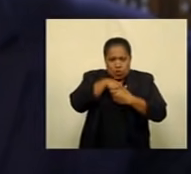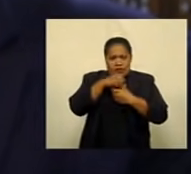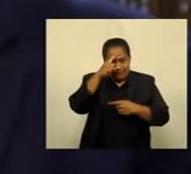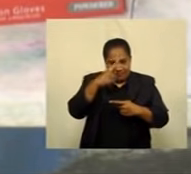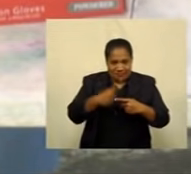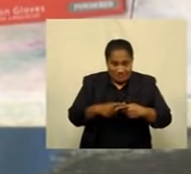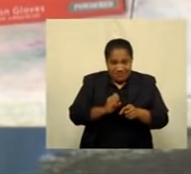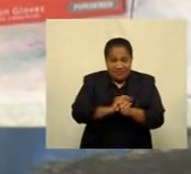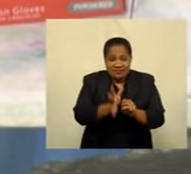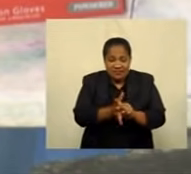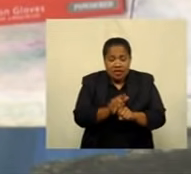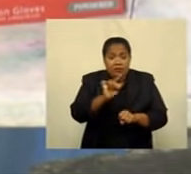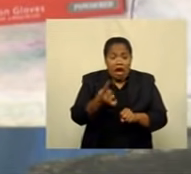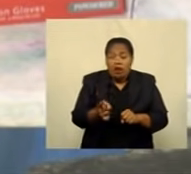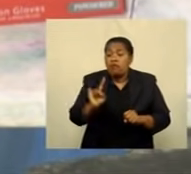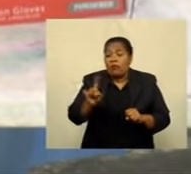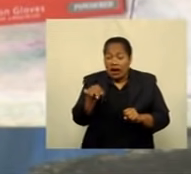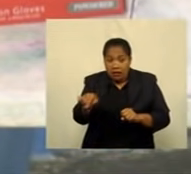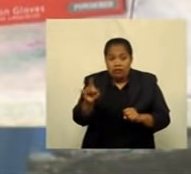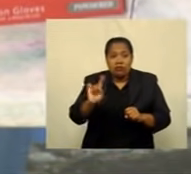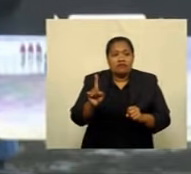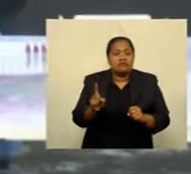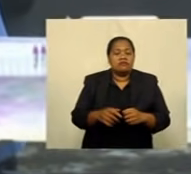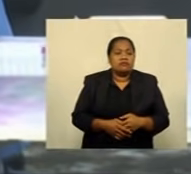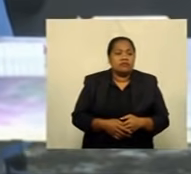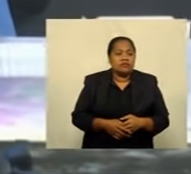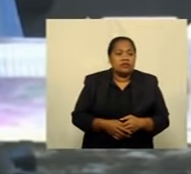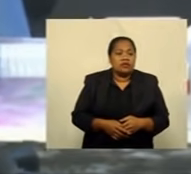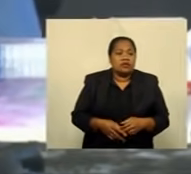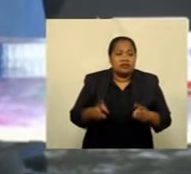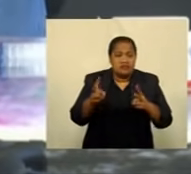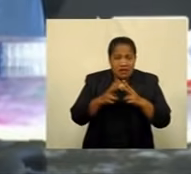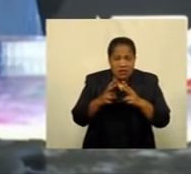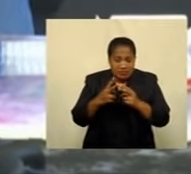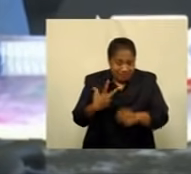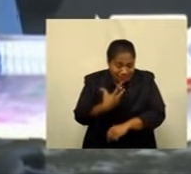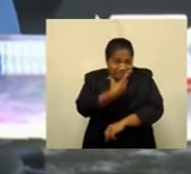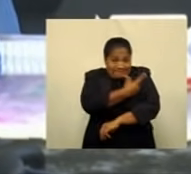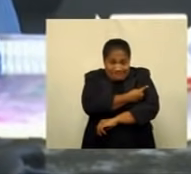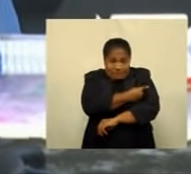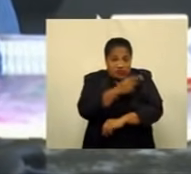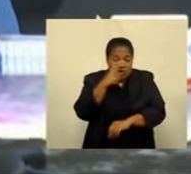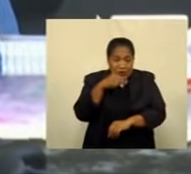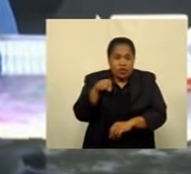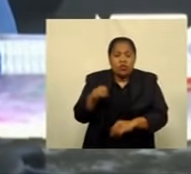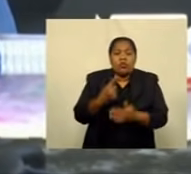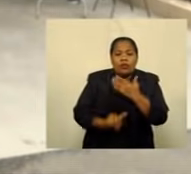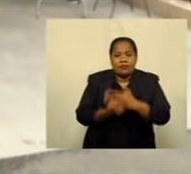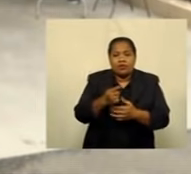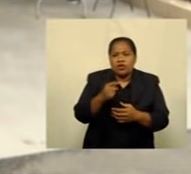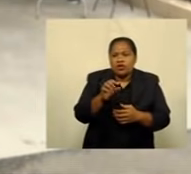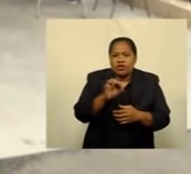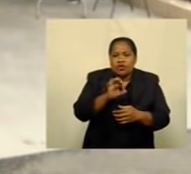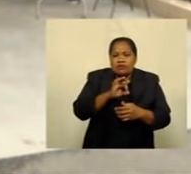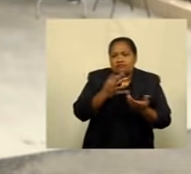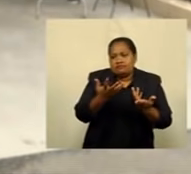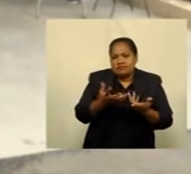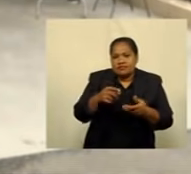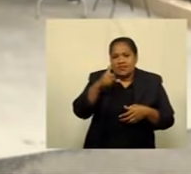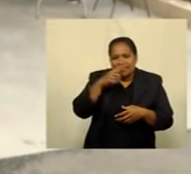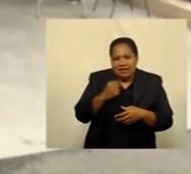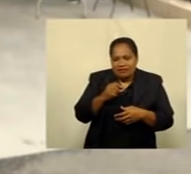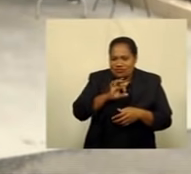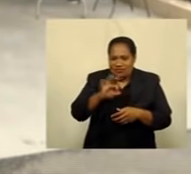is absolutely clear is that double vaccinated people on average have a much less chance of going to hospital or dying. Dr. Ryan says